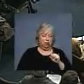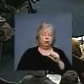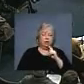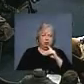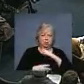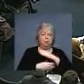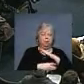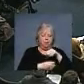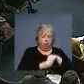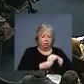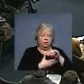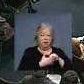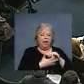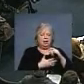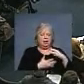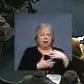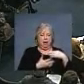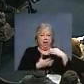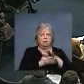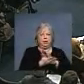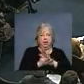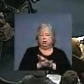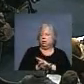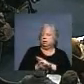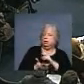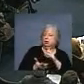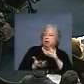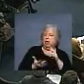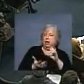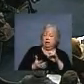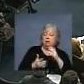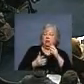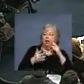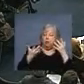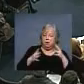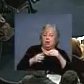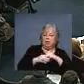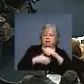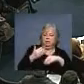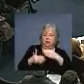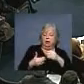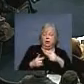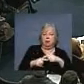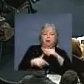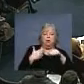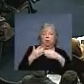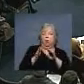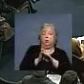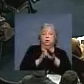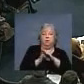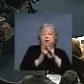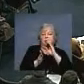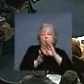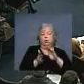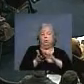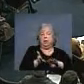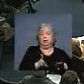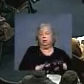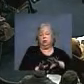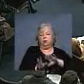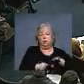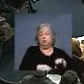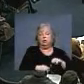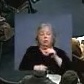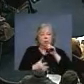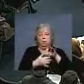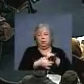know that is because if that's going to be, if it's in the pipeline, it's going to exclude the whole development. I wanted to know that. Thank you.